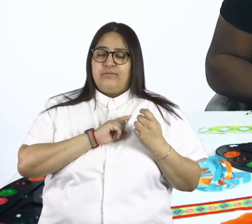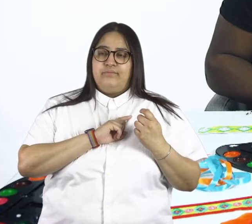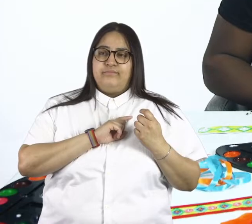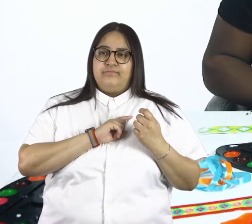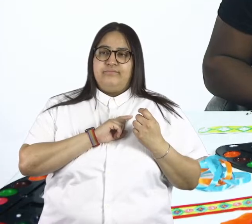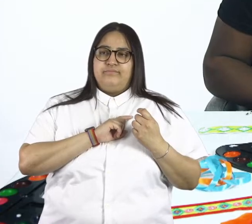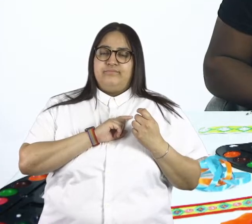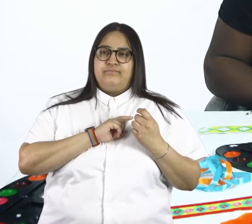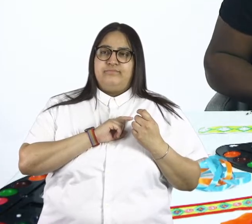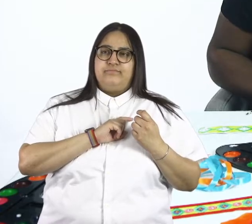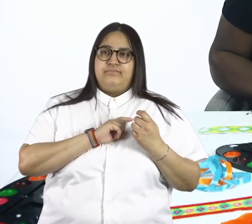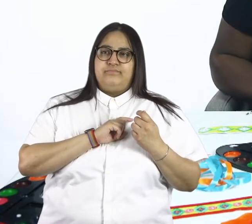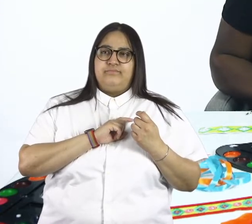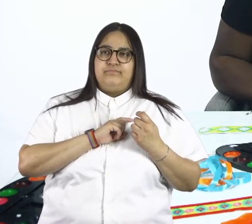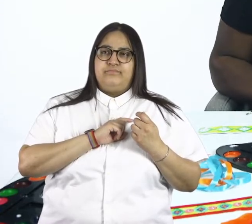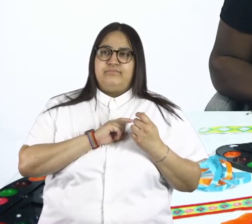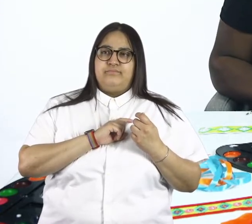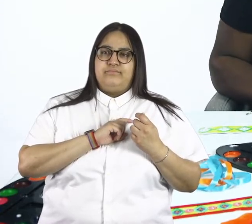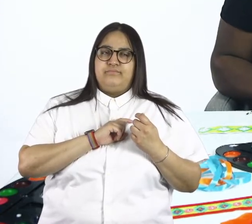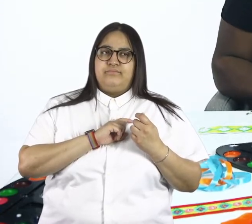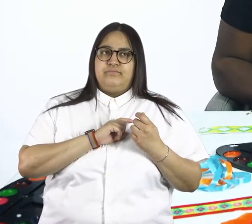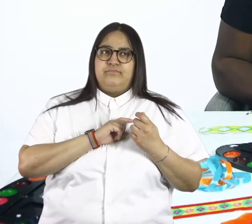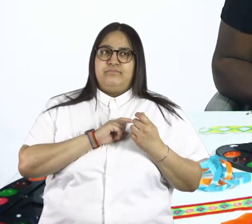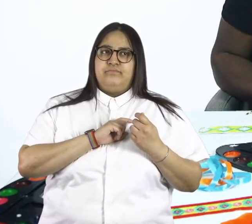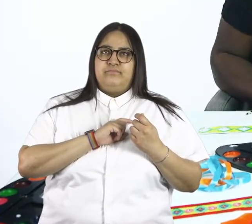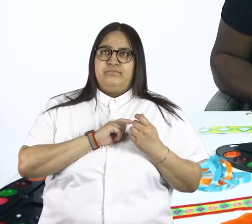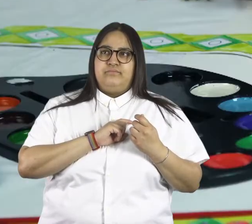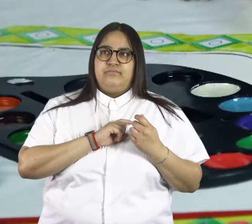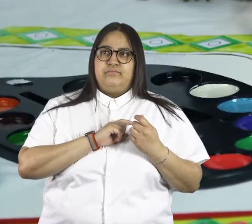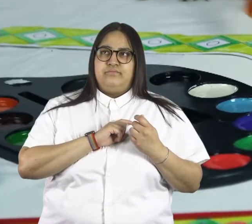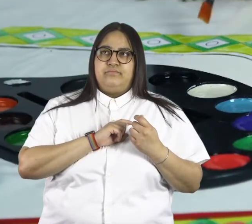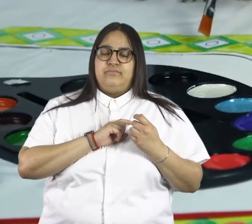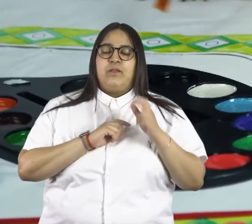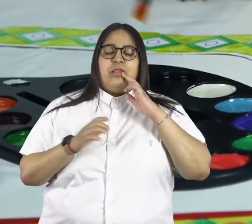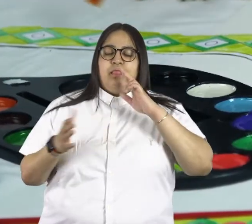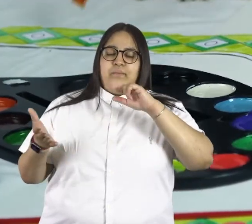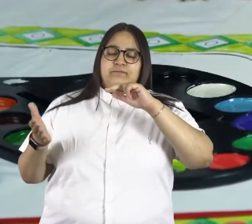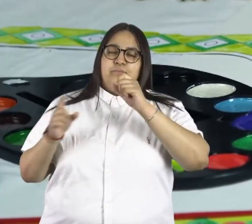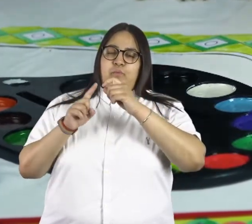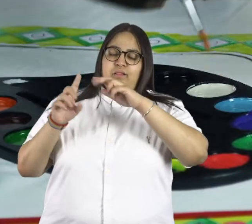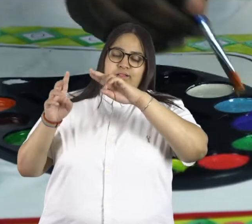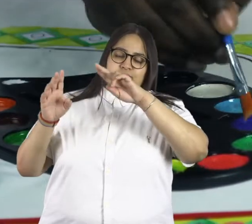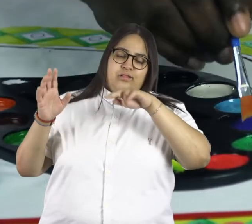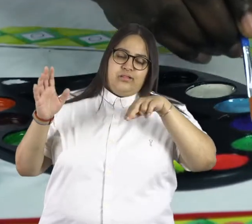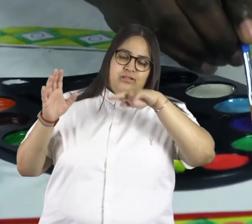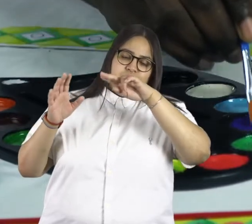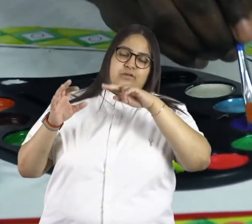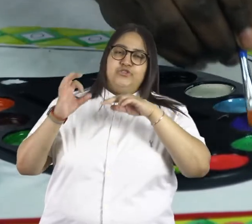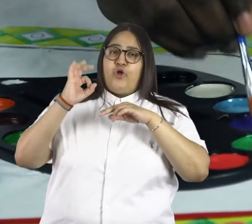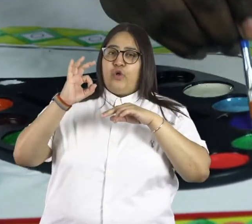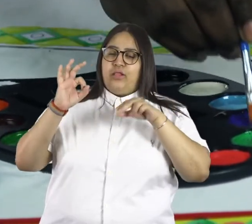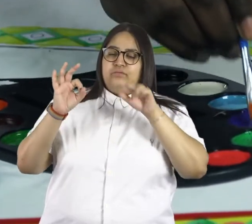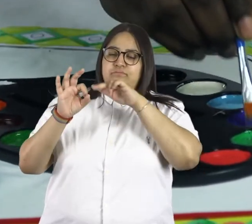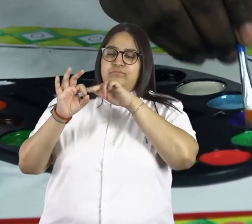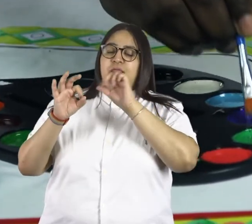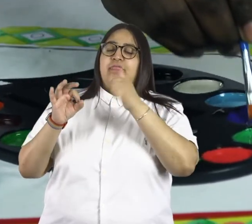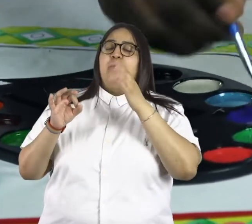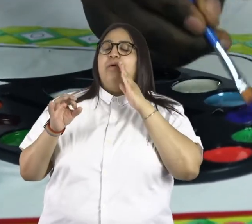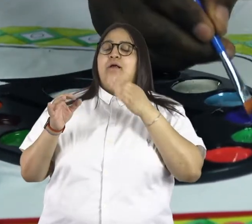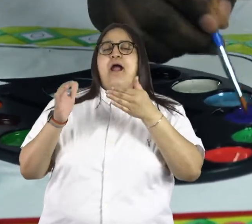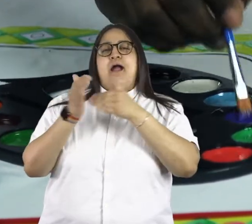I'm just going to paint over, because afterwards I'm going to insert the diamantes into the little circles.